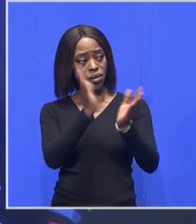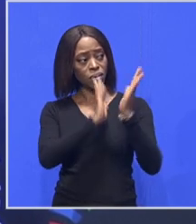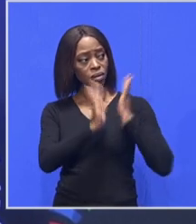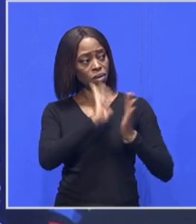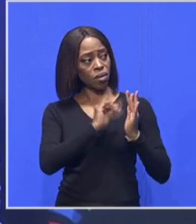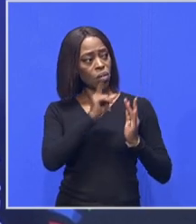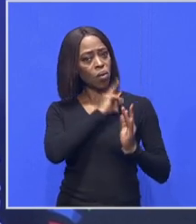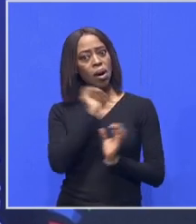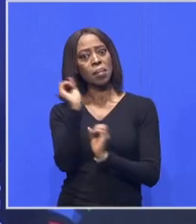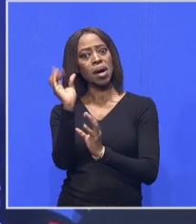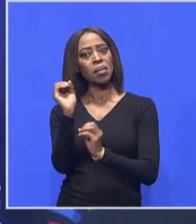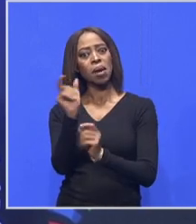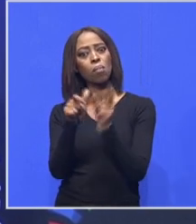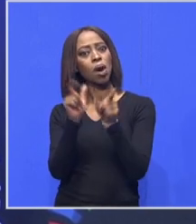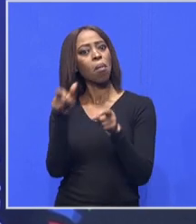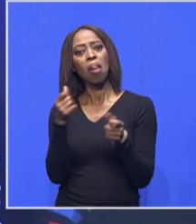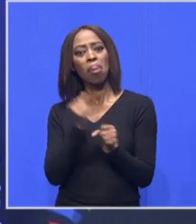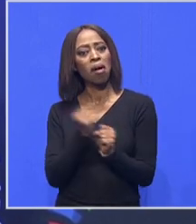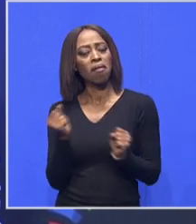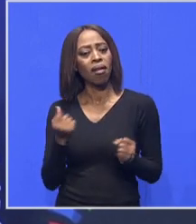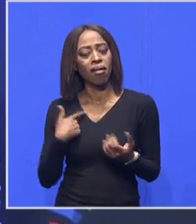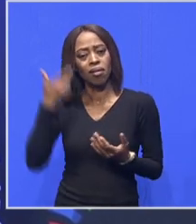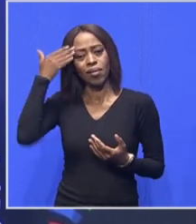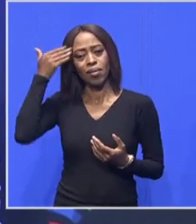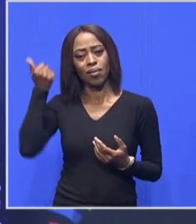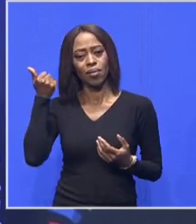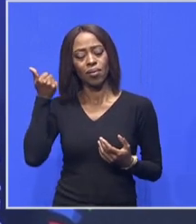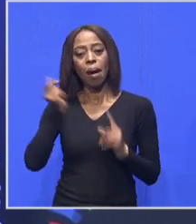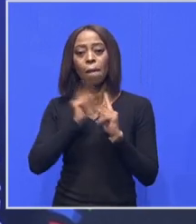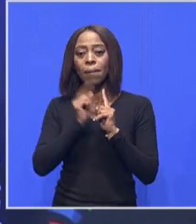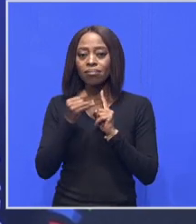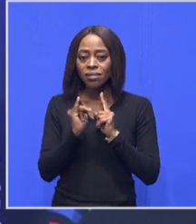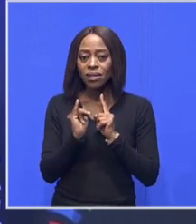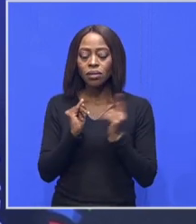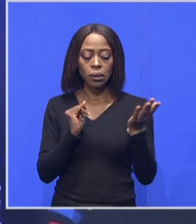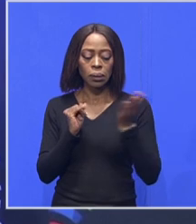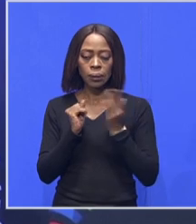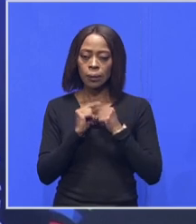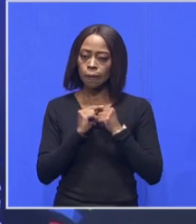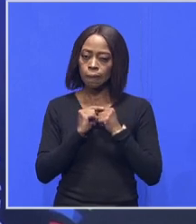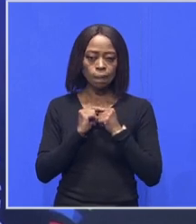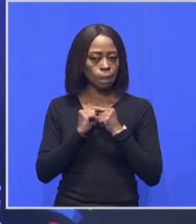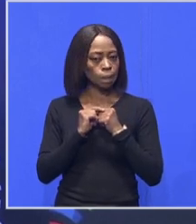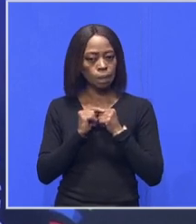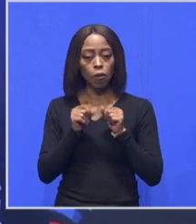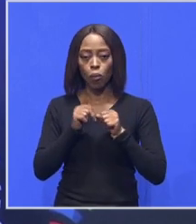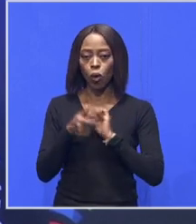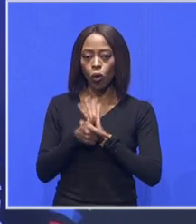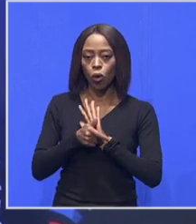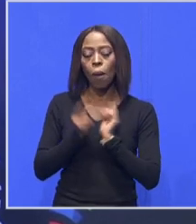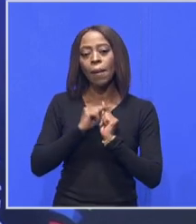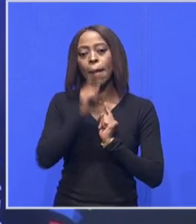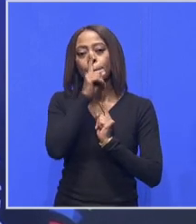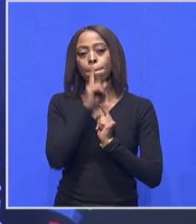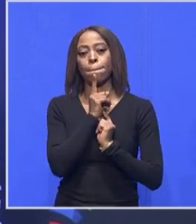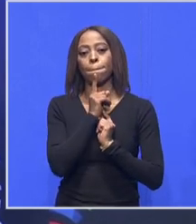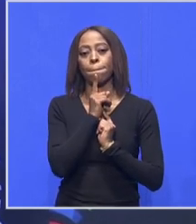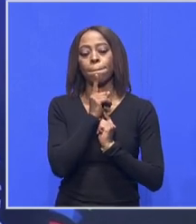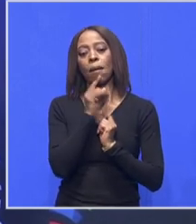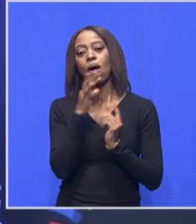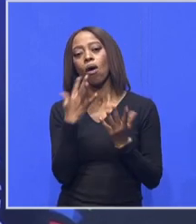not brief his subordinates at SABC is beyond us. But we took that as a serious briefing, and we did not issue that statement as a level